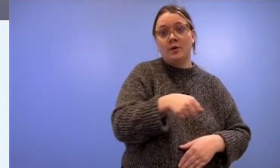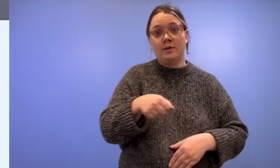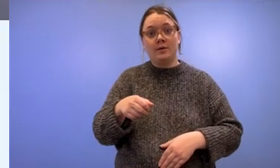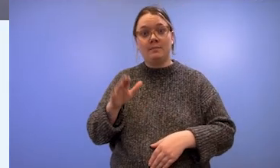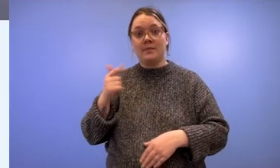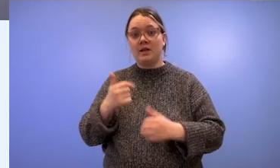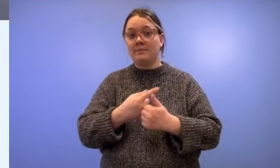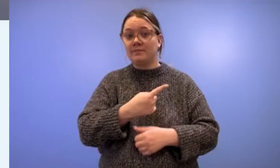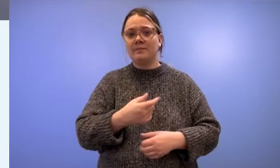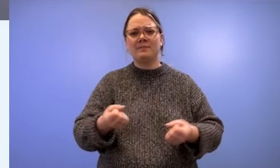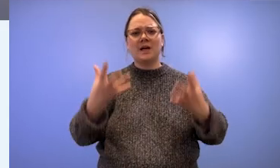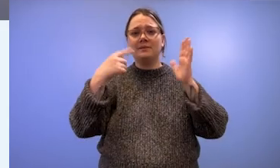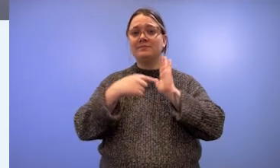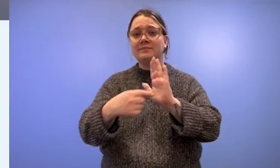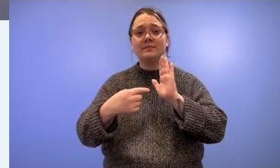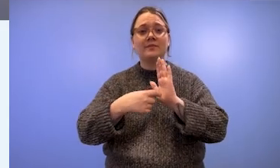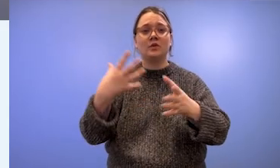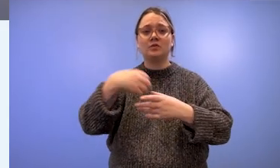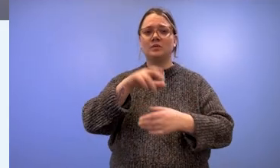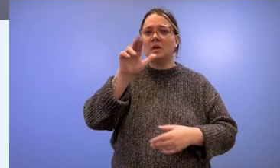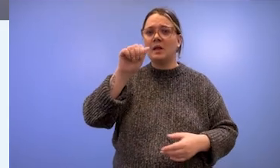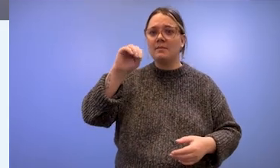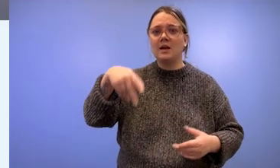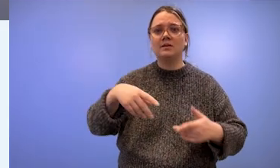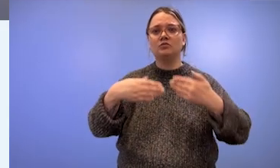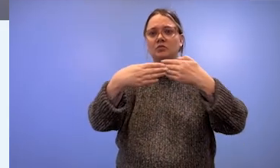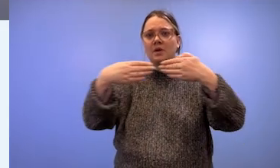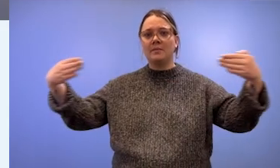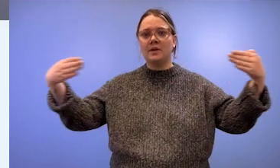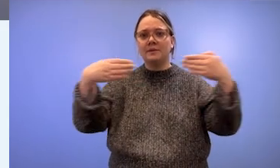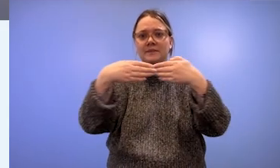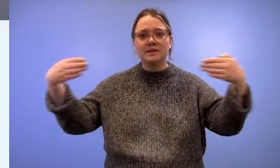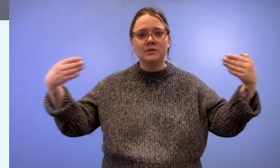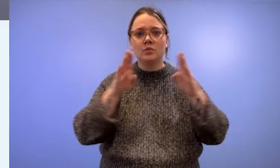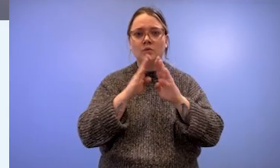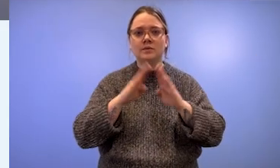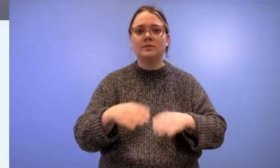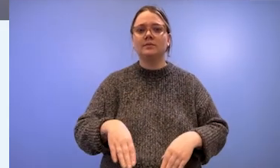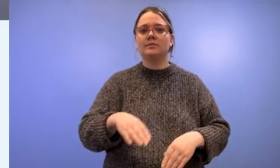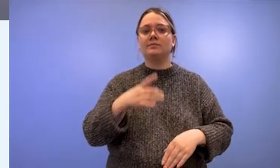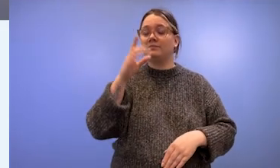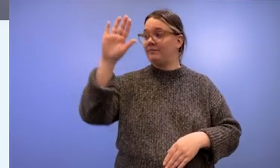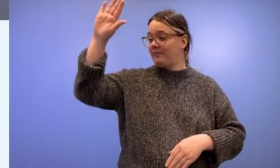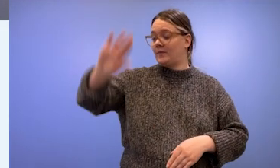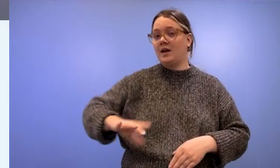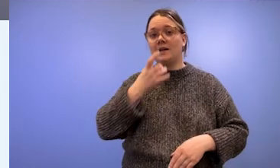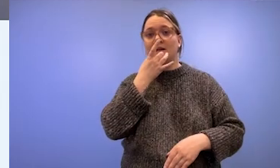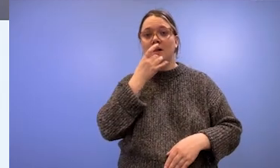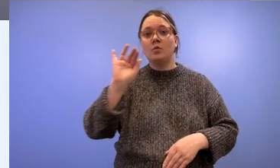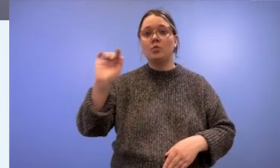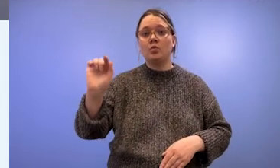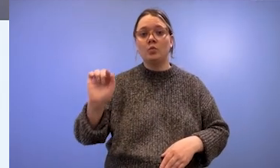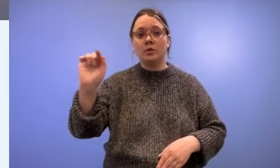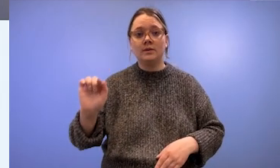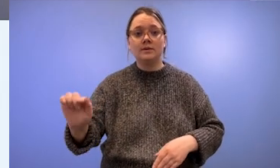maybe. Other examples include ramps, automatic doors, flat panel light switches,